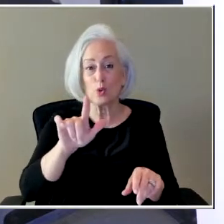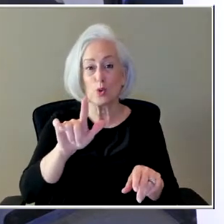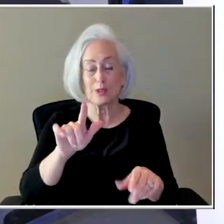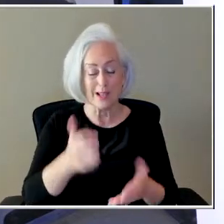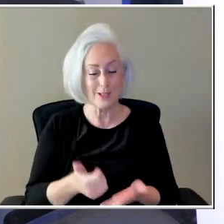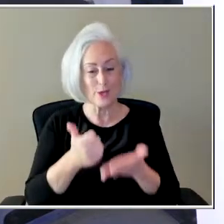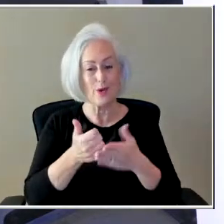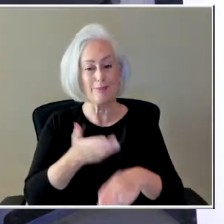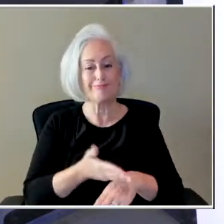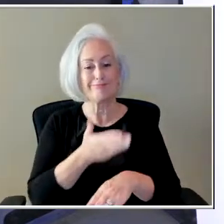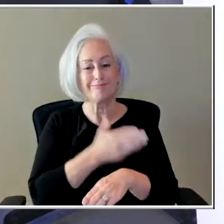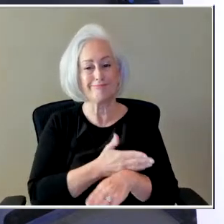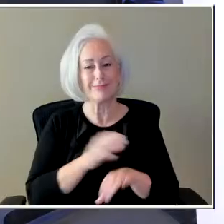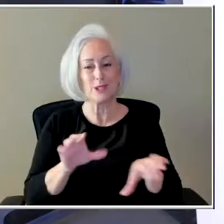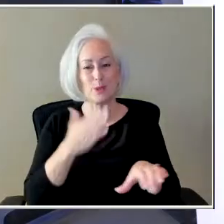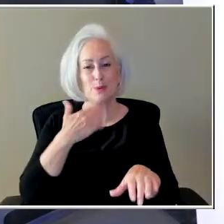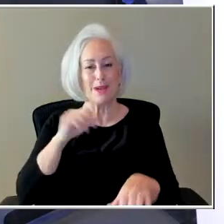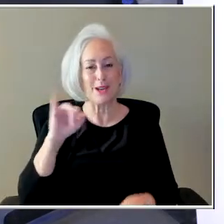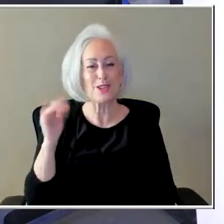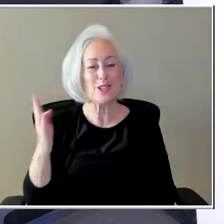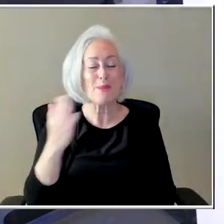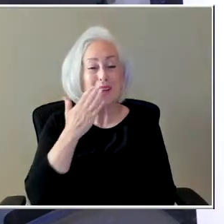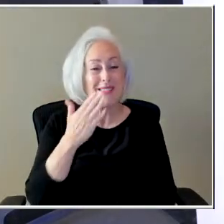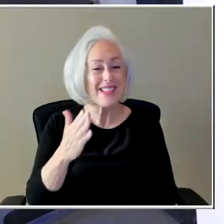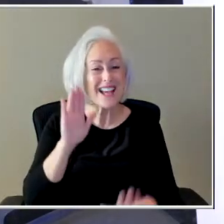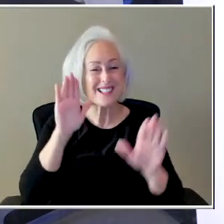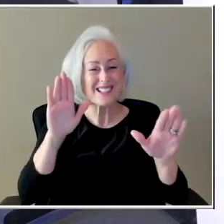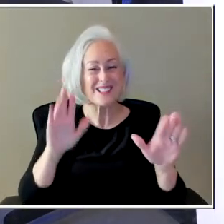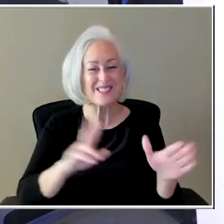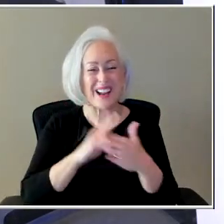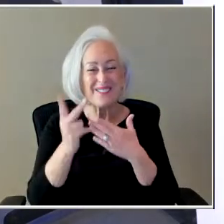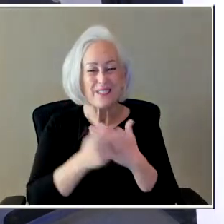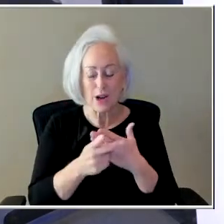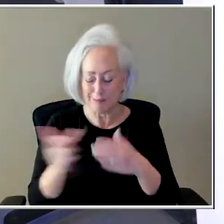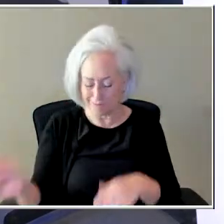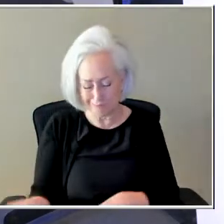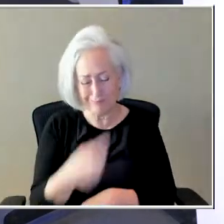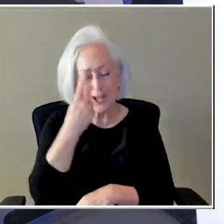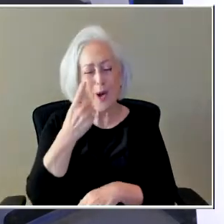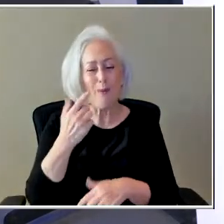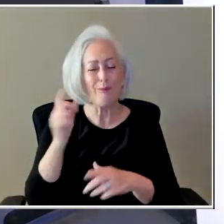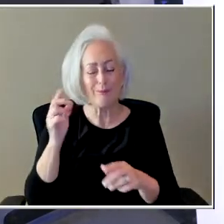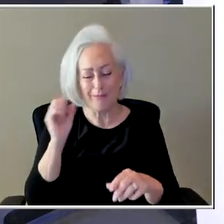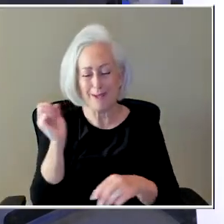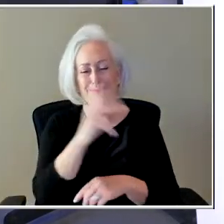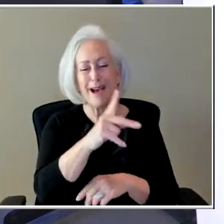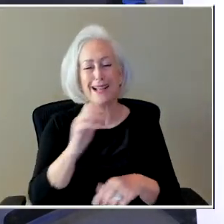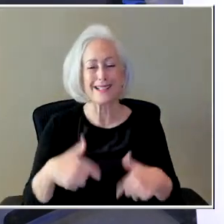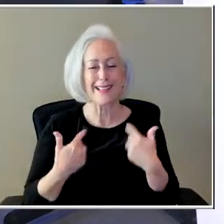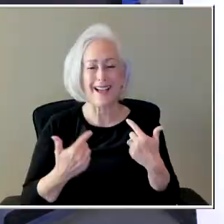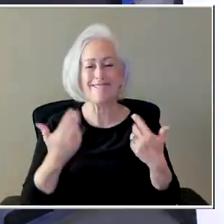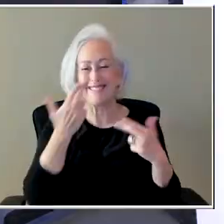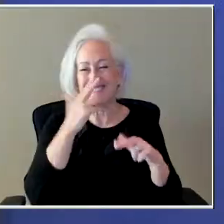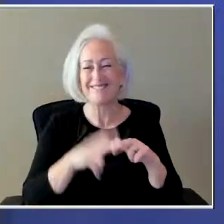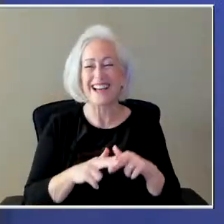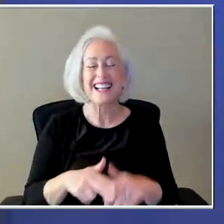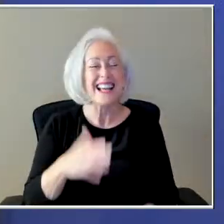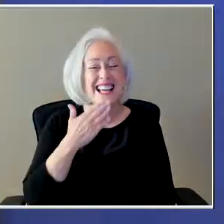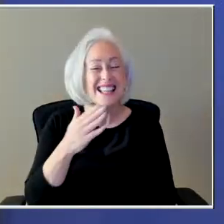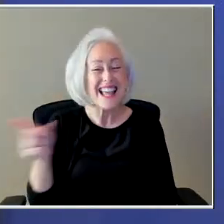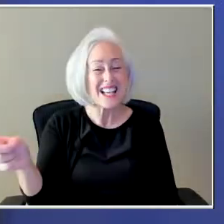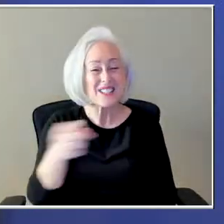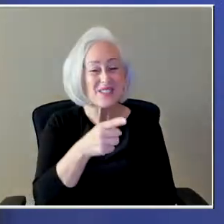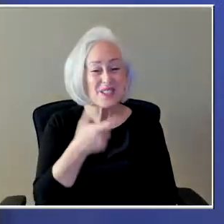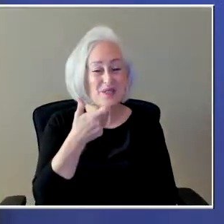today. This is a great program. We appreciate it. All right, get out there. Get back to it. All right? All right. Thanks to all of our guests and to all of